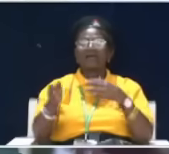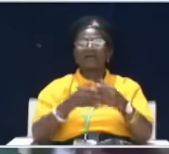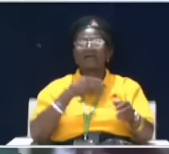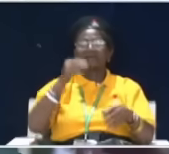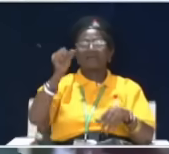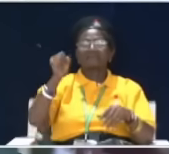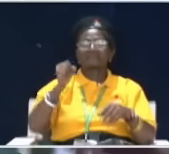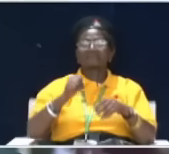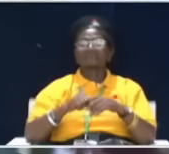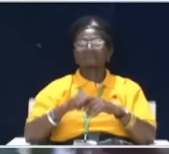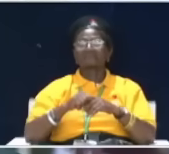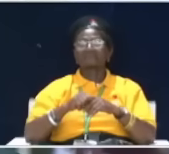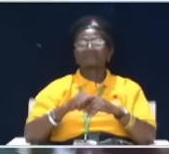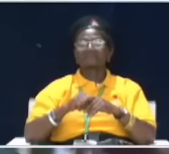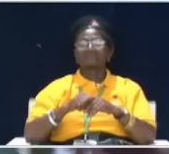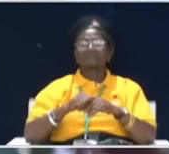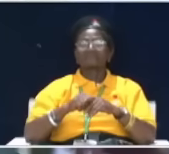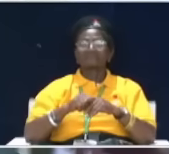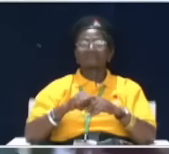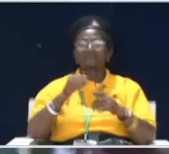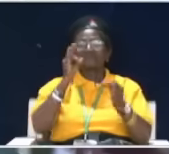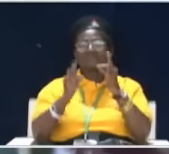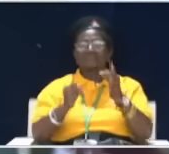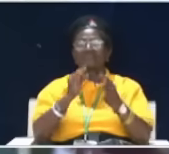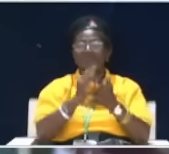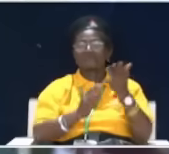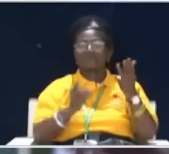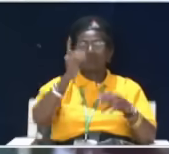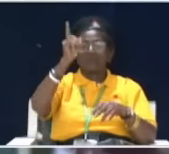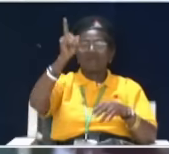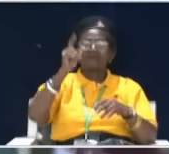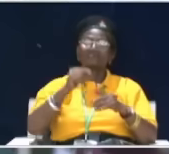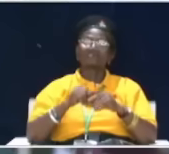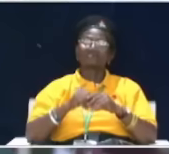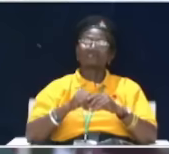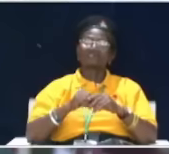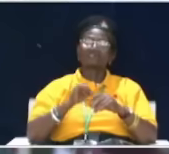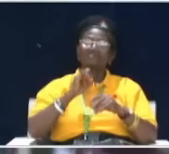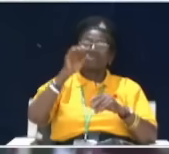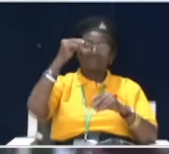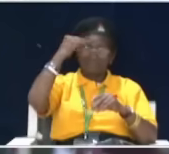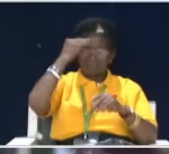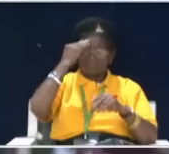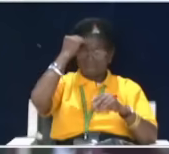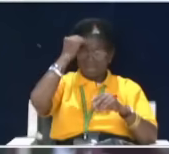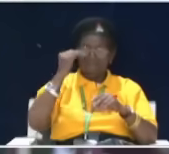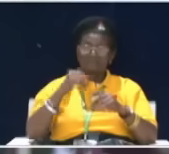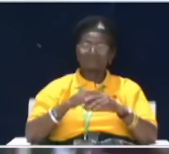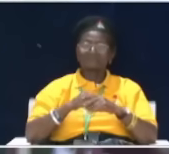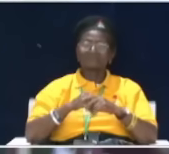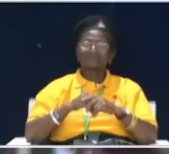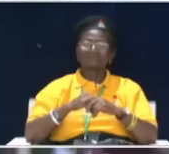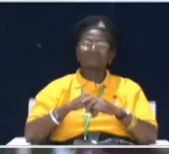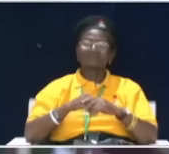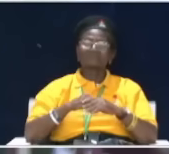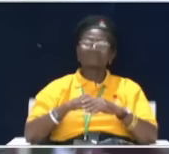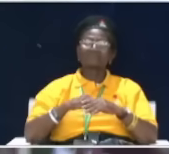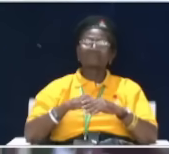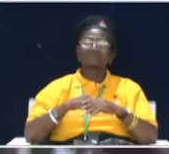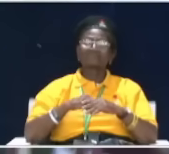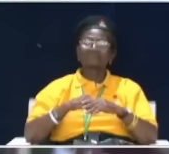pataki. If someone is mad, ti enikan to ba ni arun